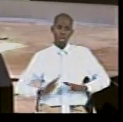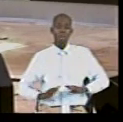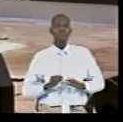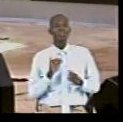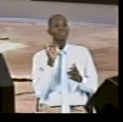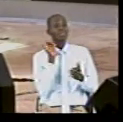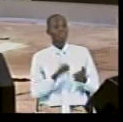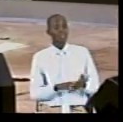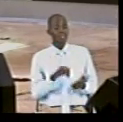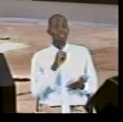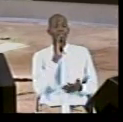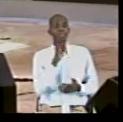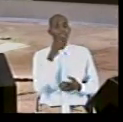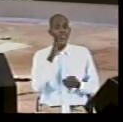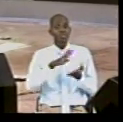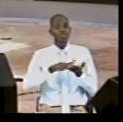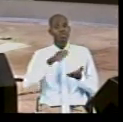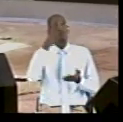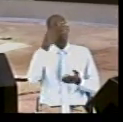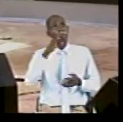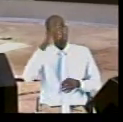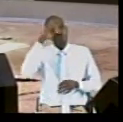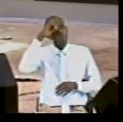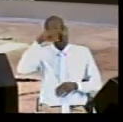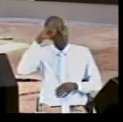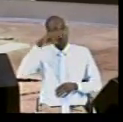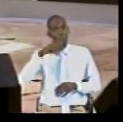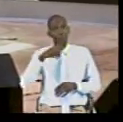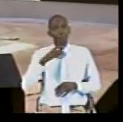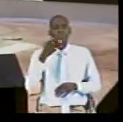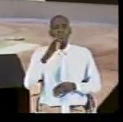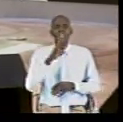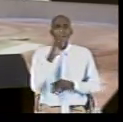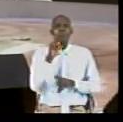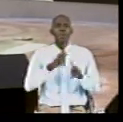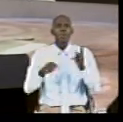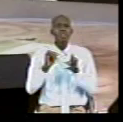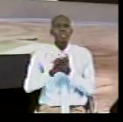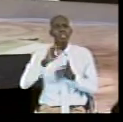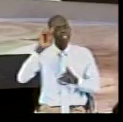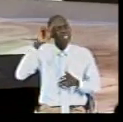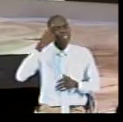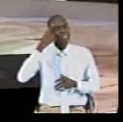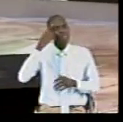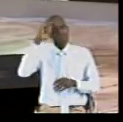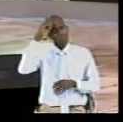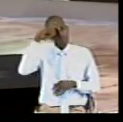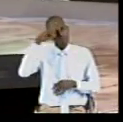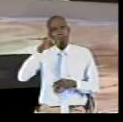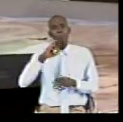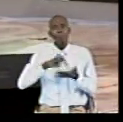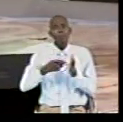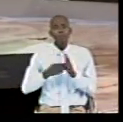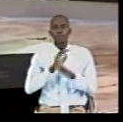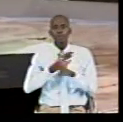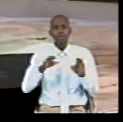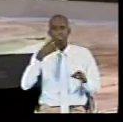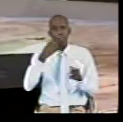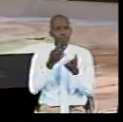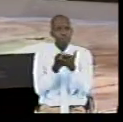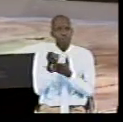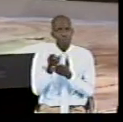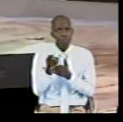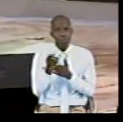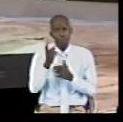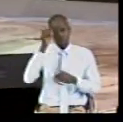of our wisdom. There are people that think that wisdom is not telling the truth. Wisdom is avoiding the